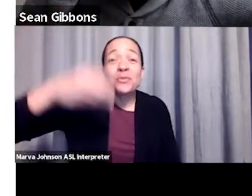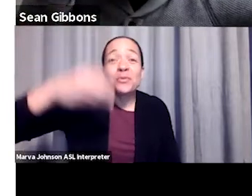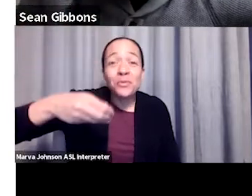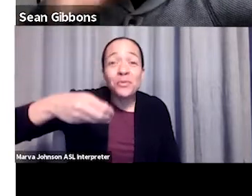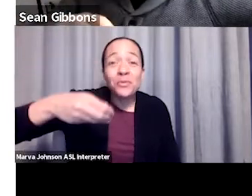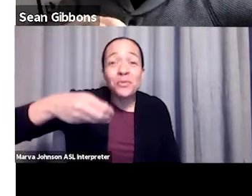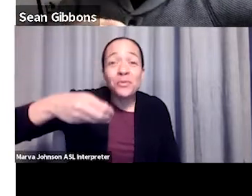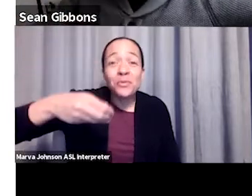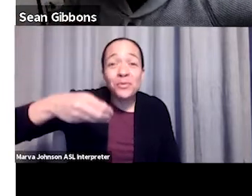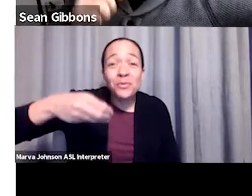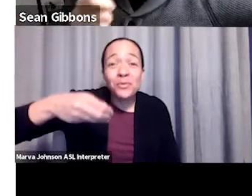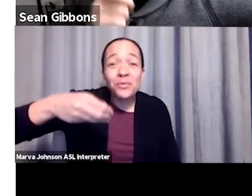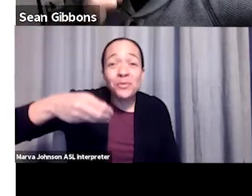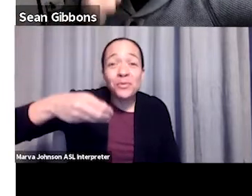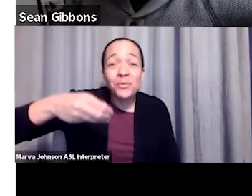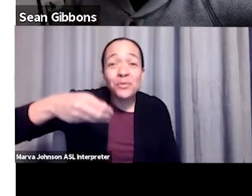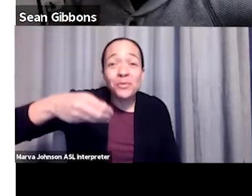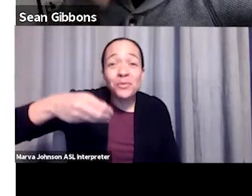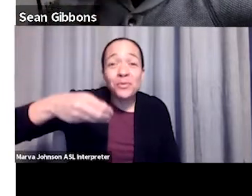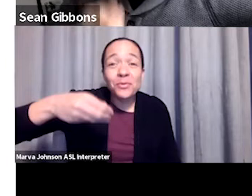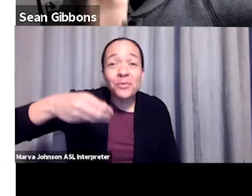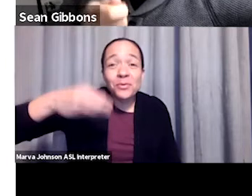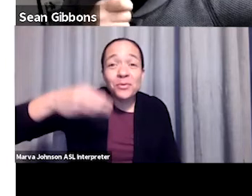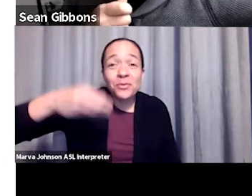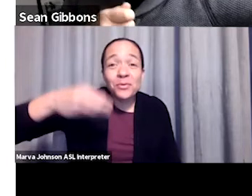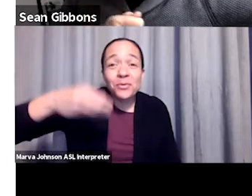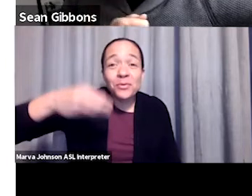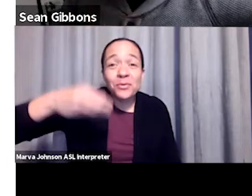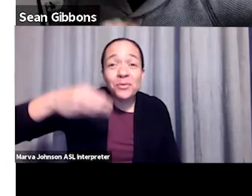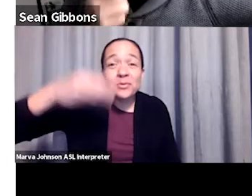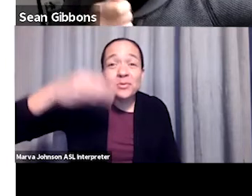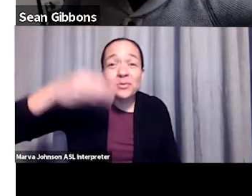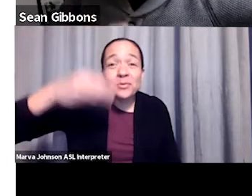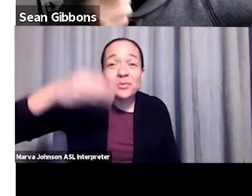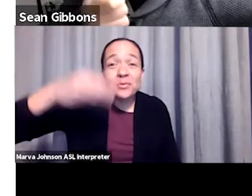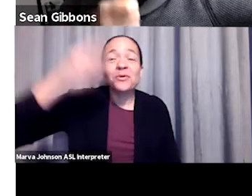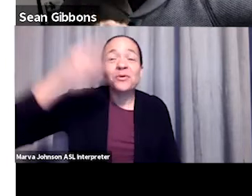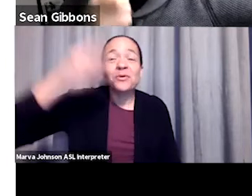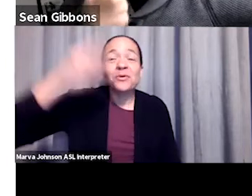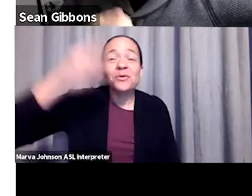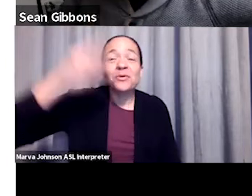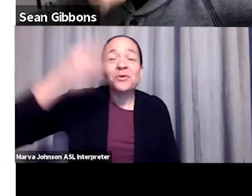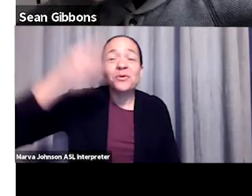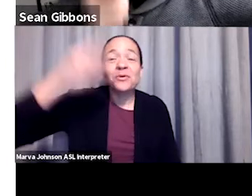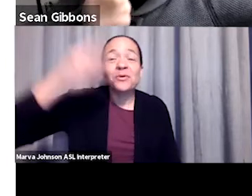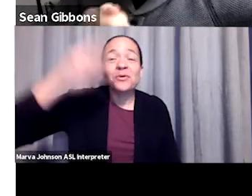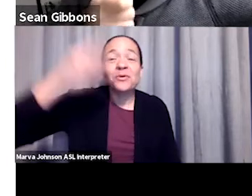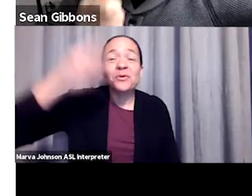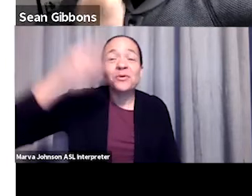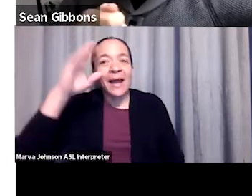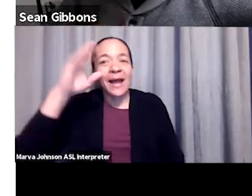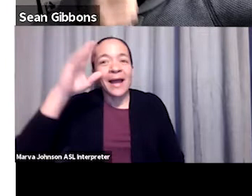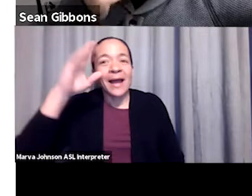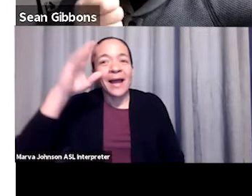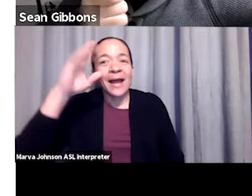to say, as you can tell, a lot of folks with us, and grateful to have all of you, and hopefully everyone's in good health and that you can stay that way, because obviously we all know there's some light at the end